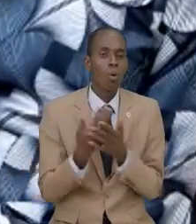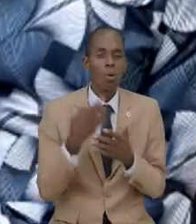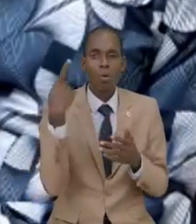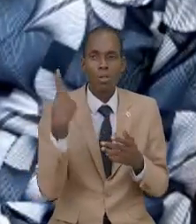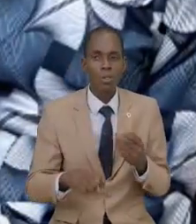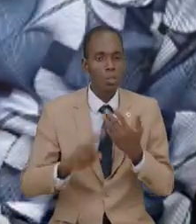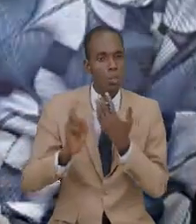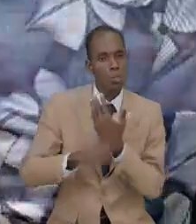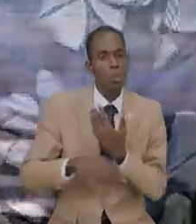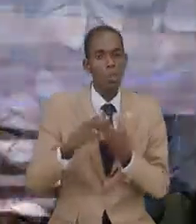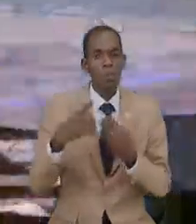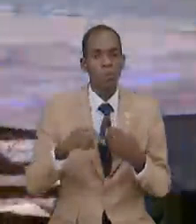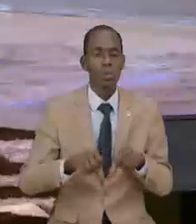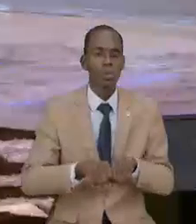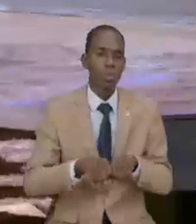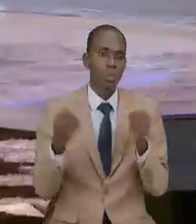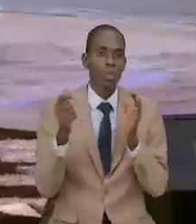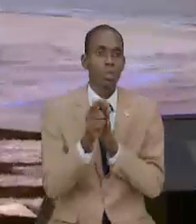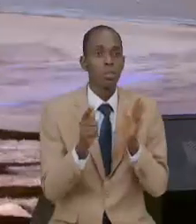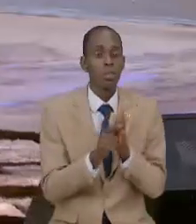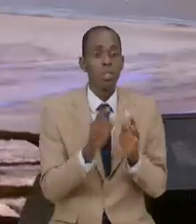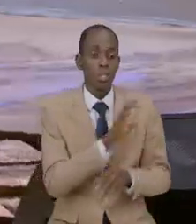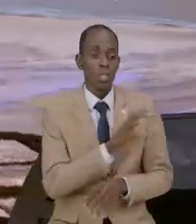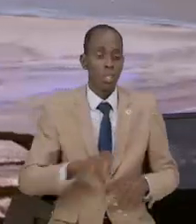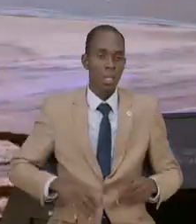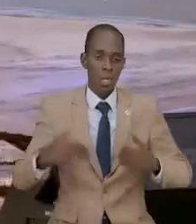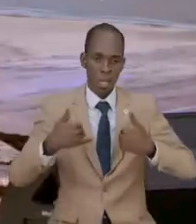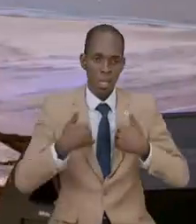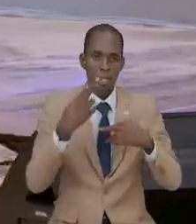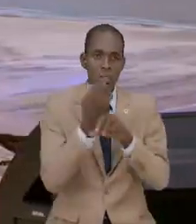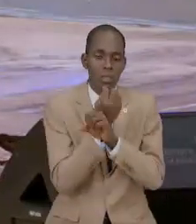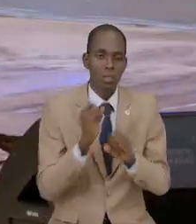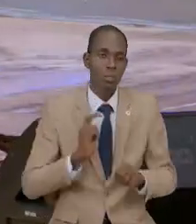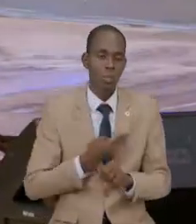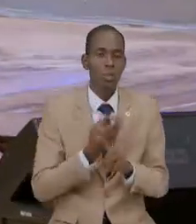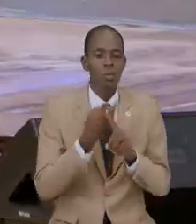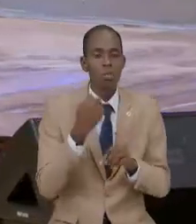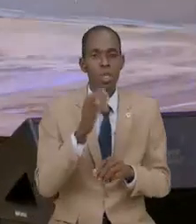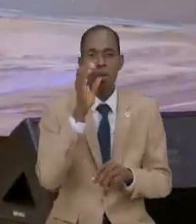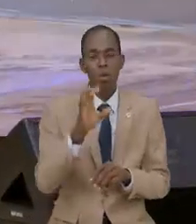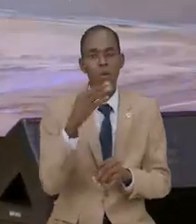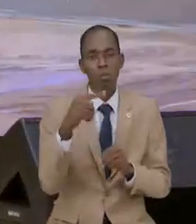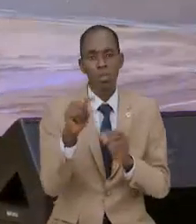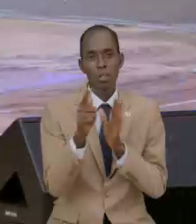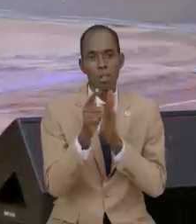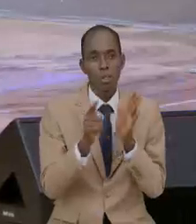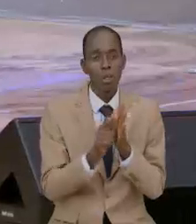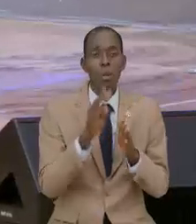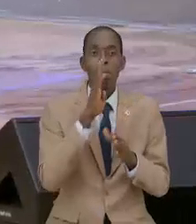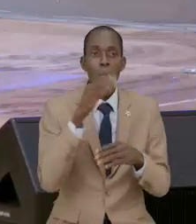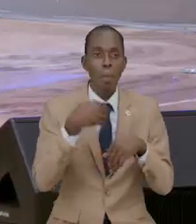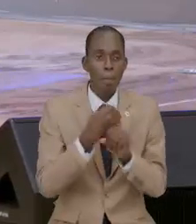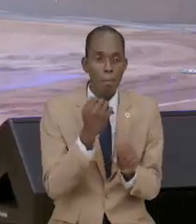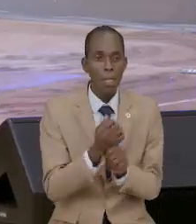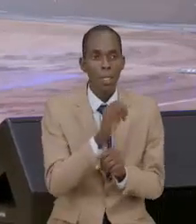the broken law. Christ has redeemed us from the curse of the law, being made a curse